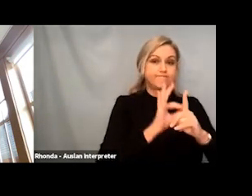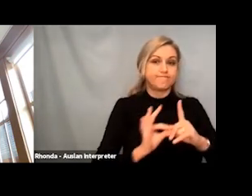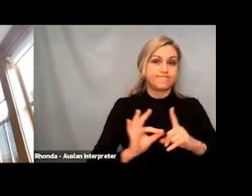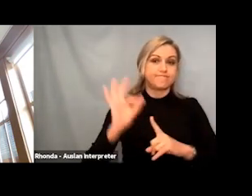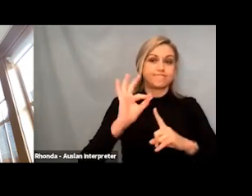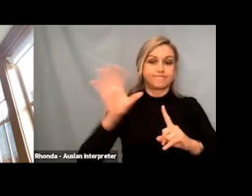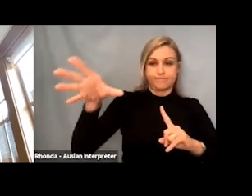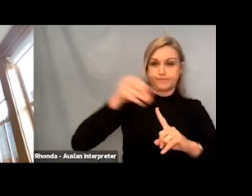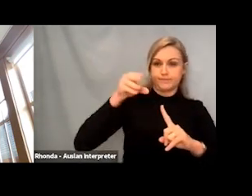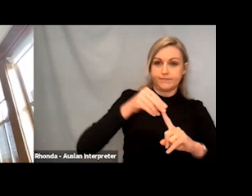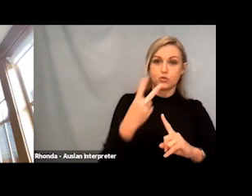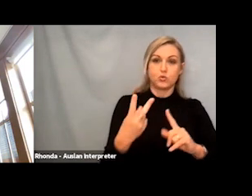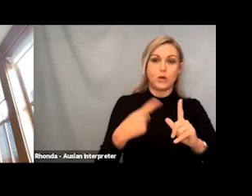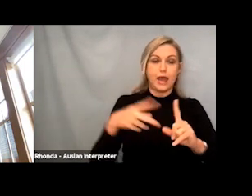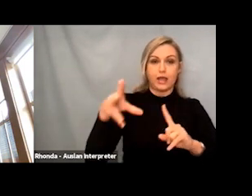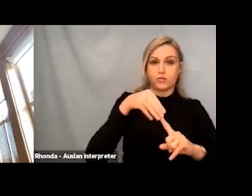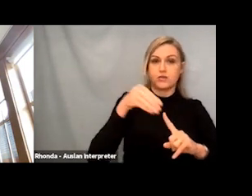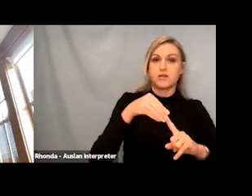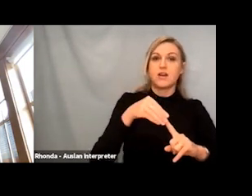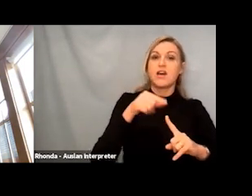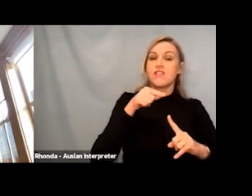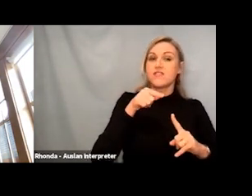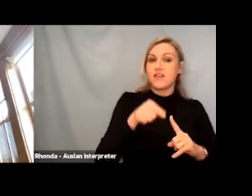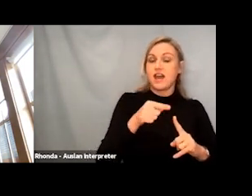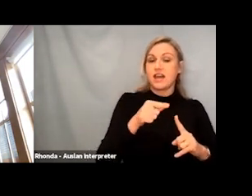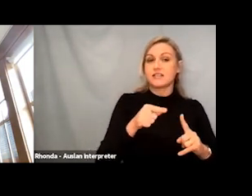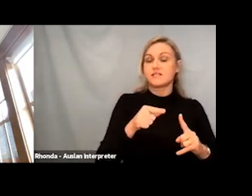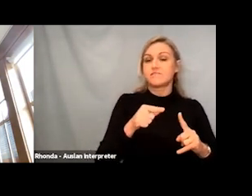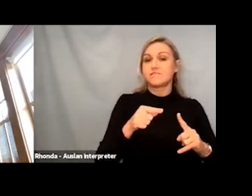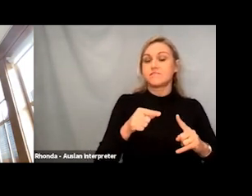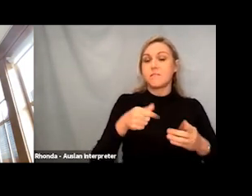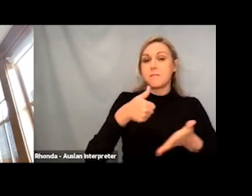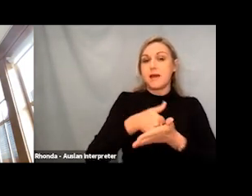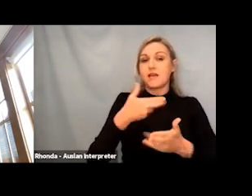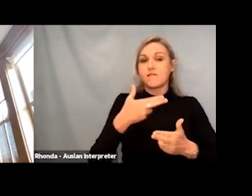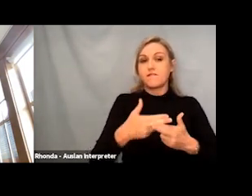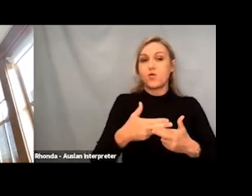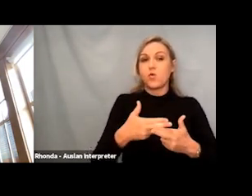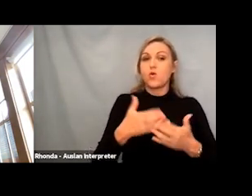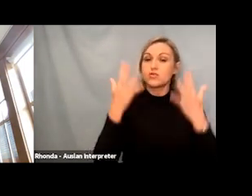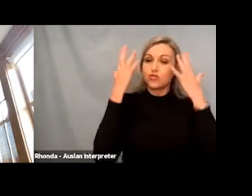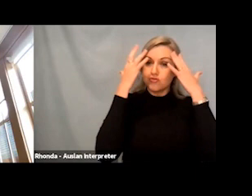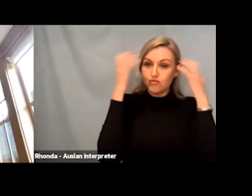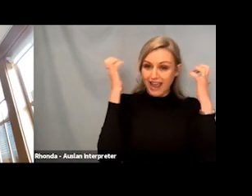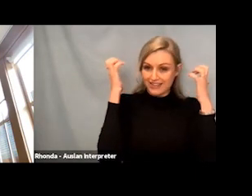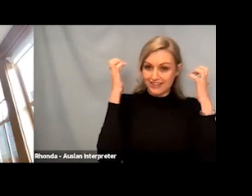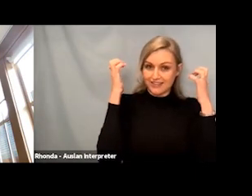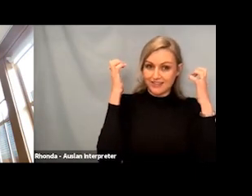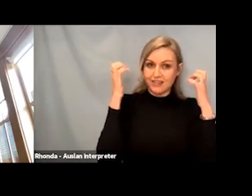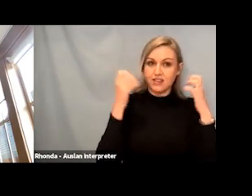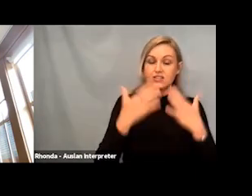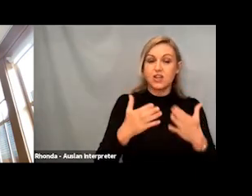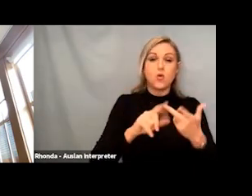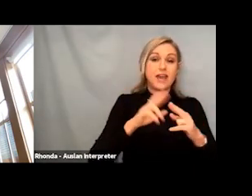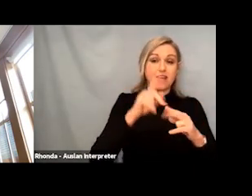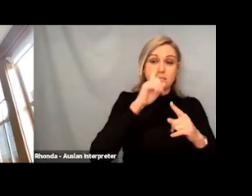receptor functioning are conditions of adversity, of stress. And so a background of chronic